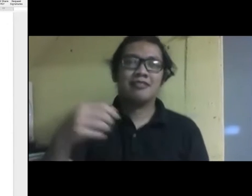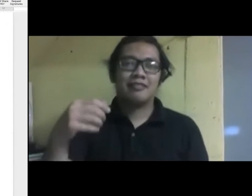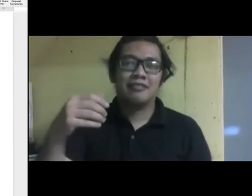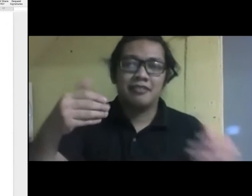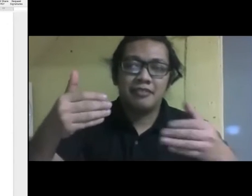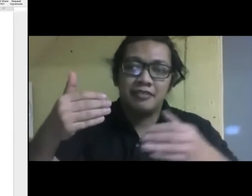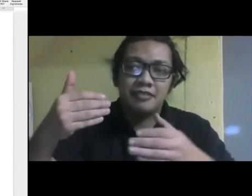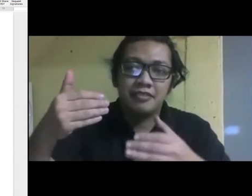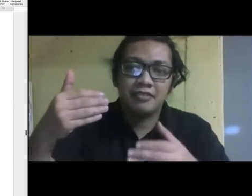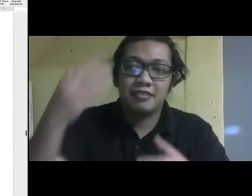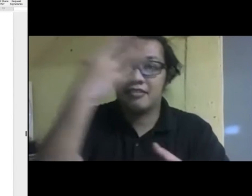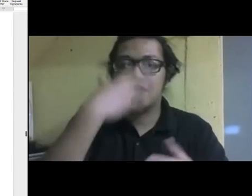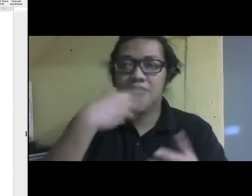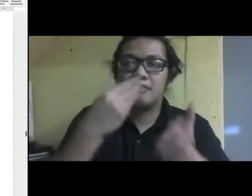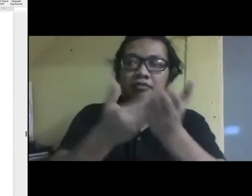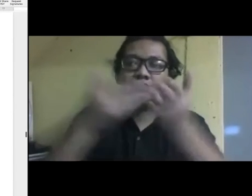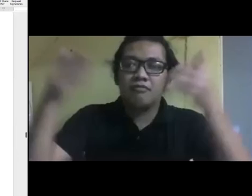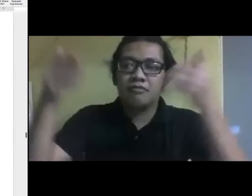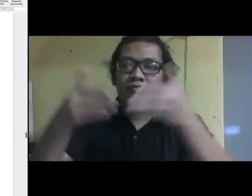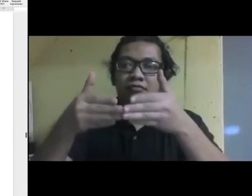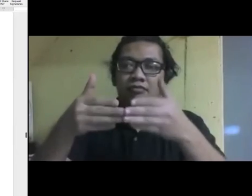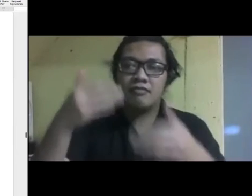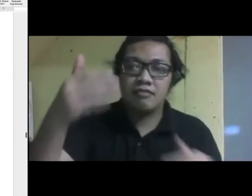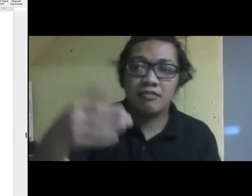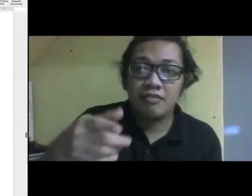Yeah. Can that be used for people also?